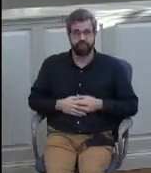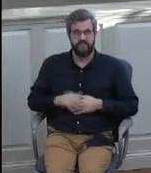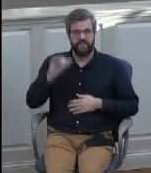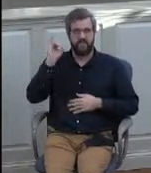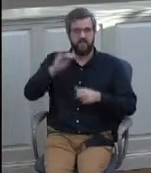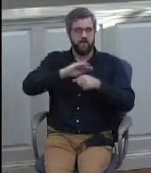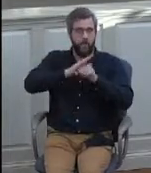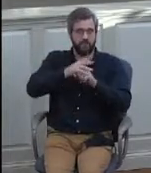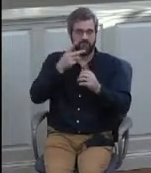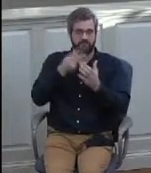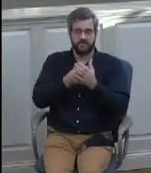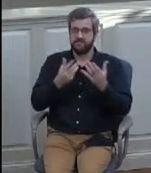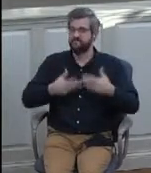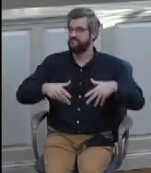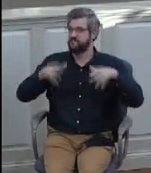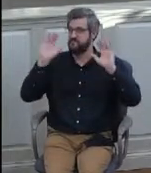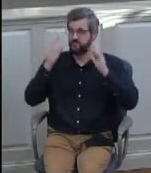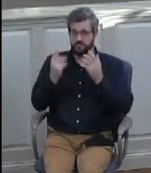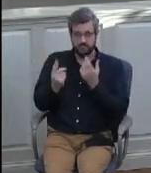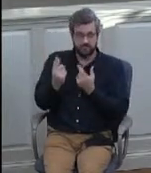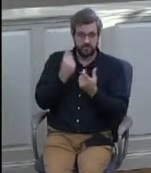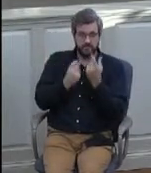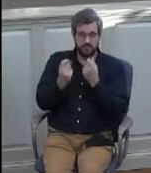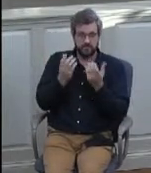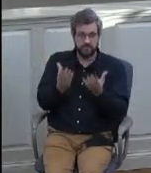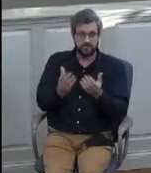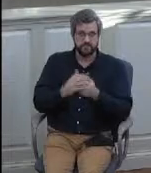and vaccine. Any questions or?